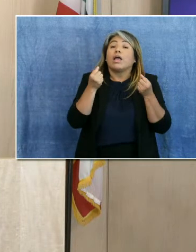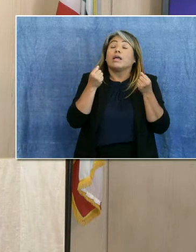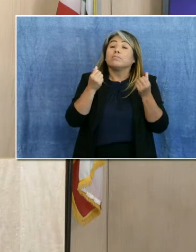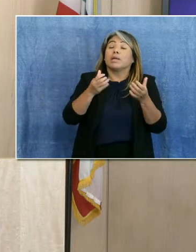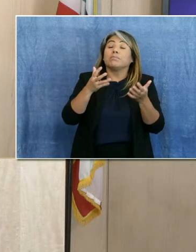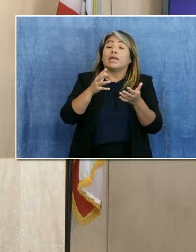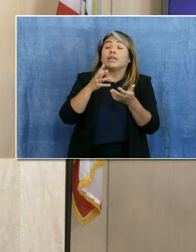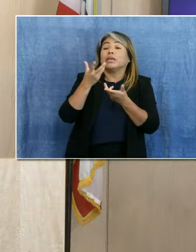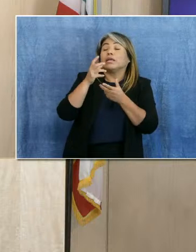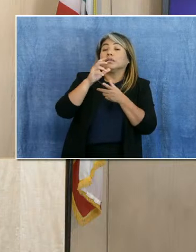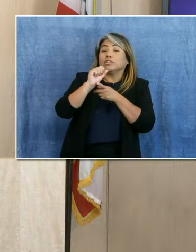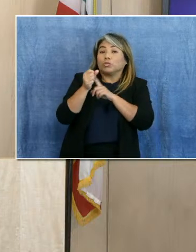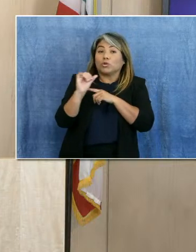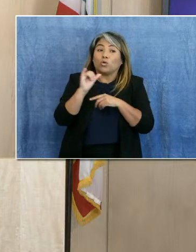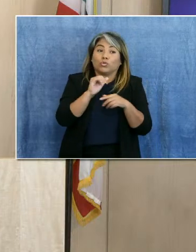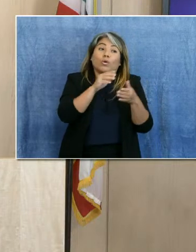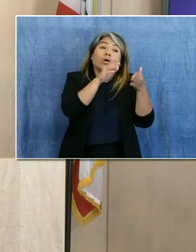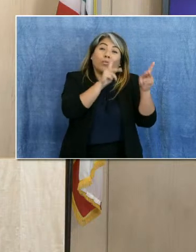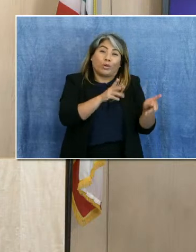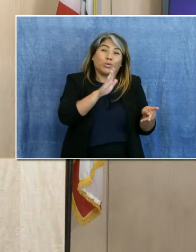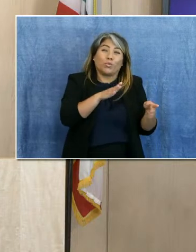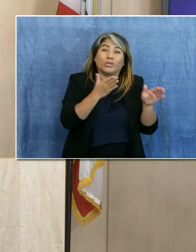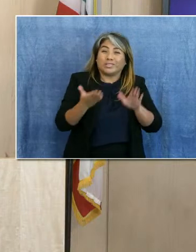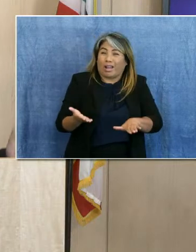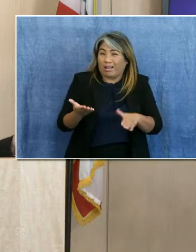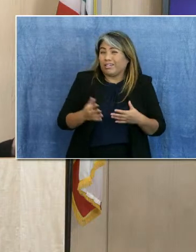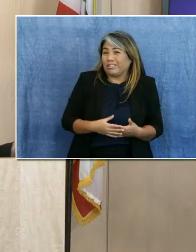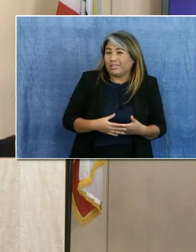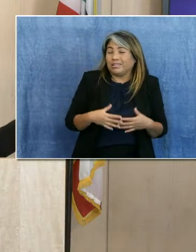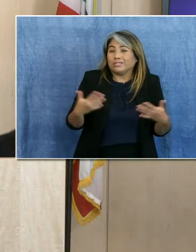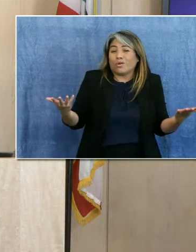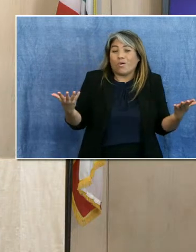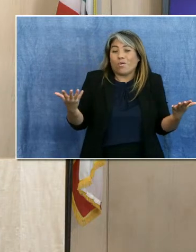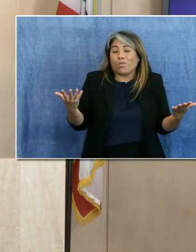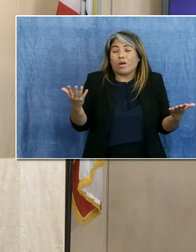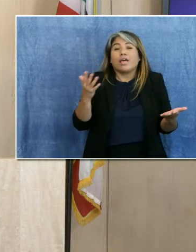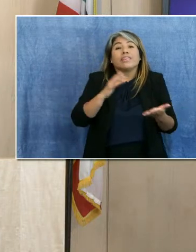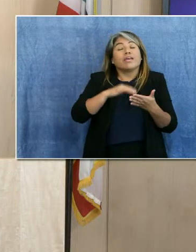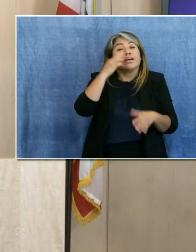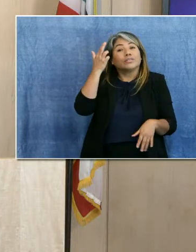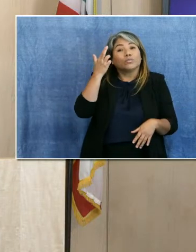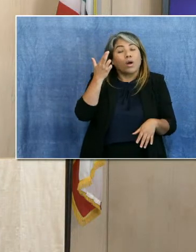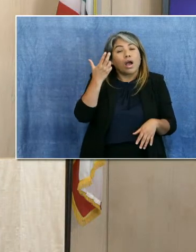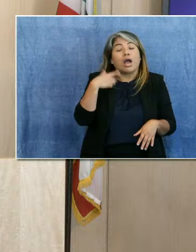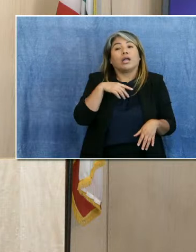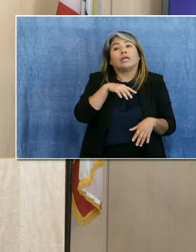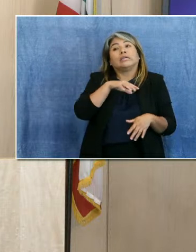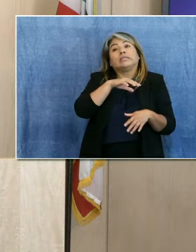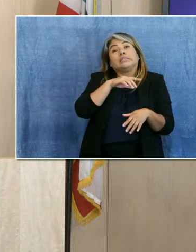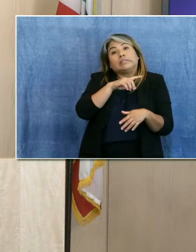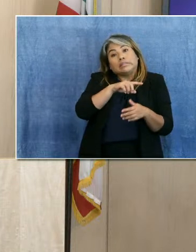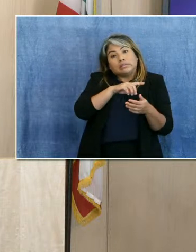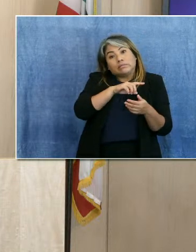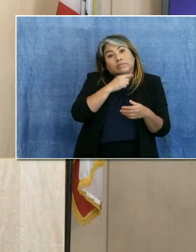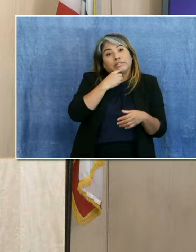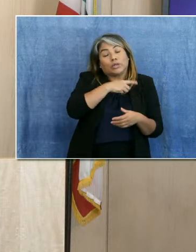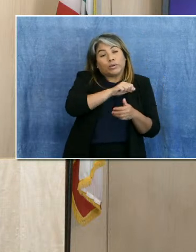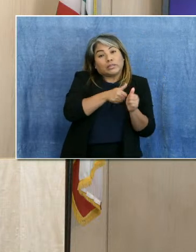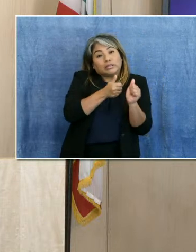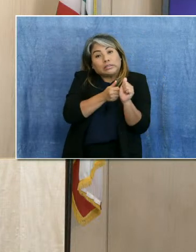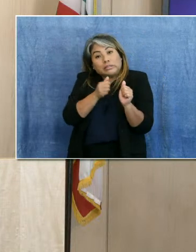cases, individuals will die. So that's why underlying medical conditions increase